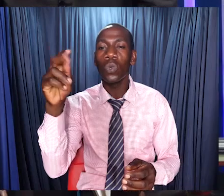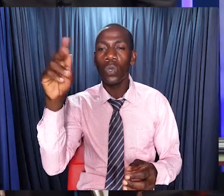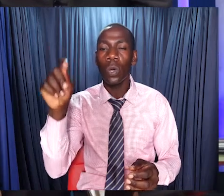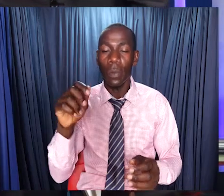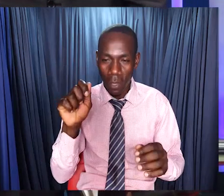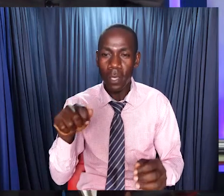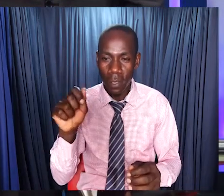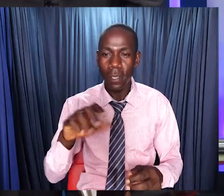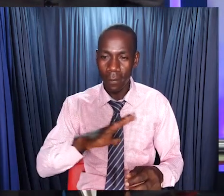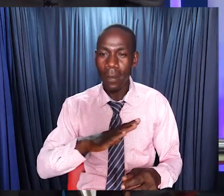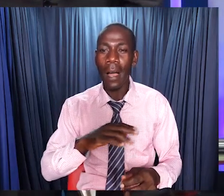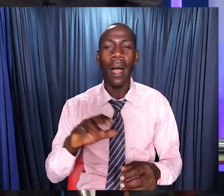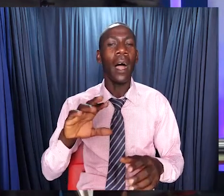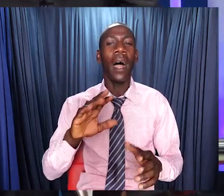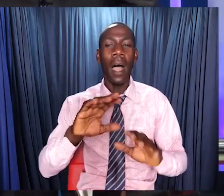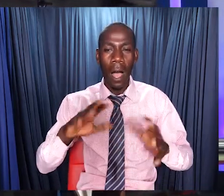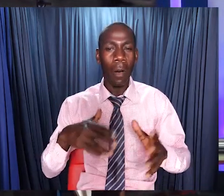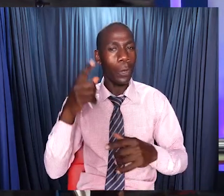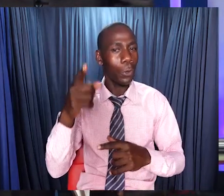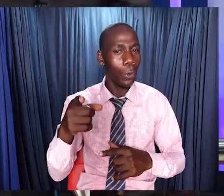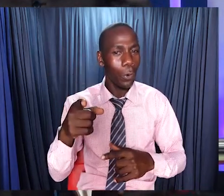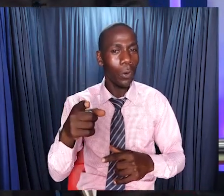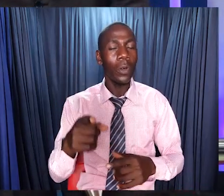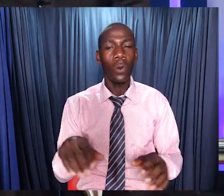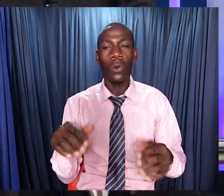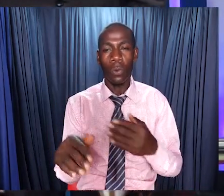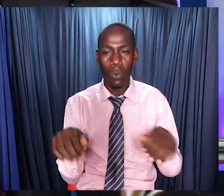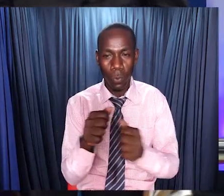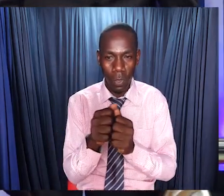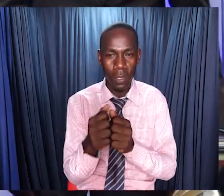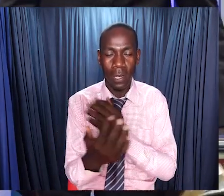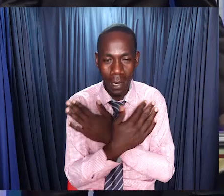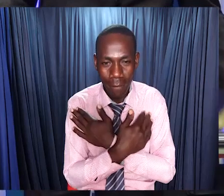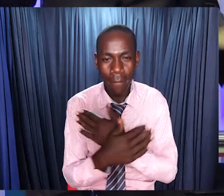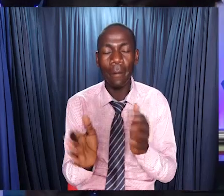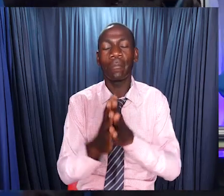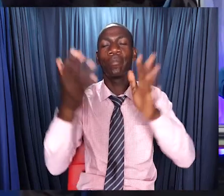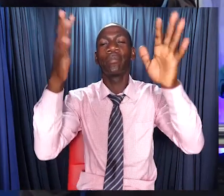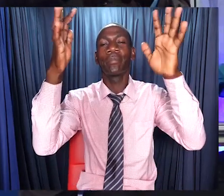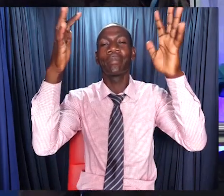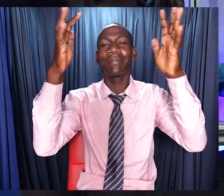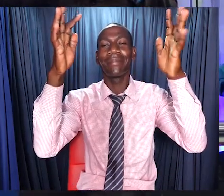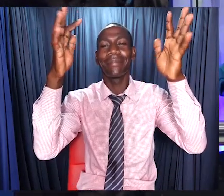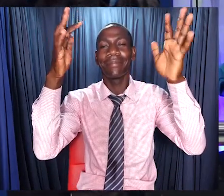Yeah. Fine. How are you? Is it so? Kwa kupenda. With love.